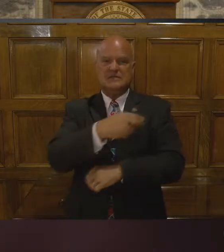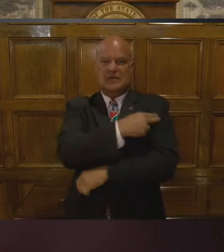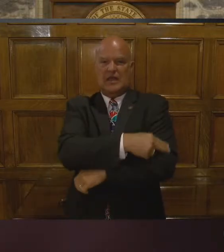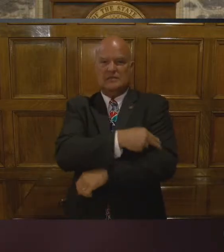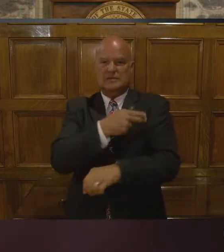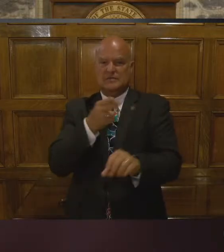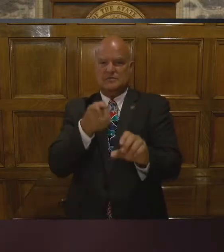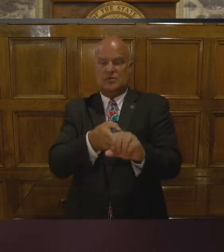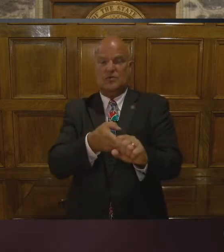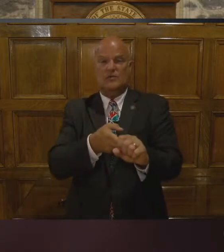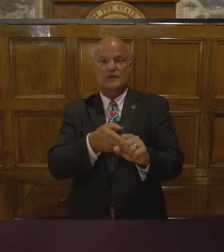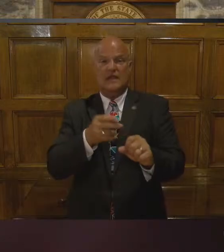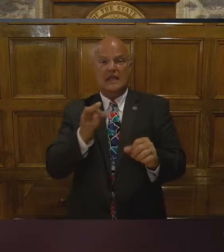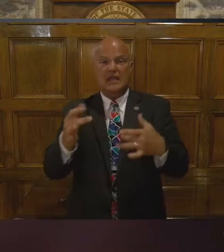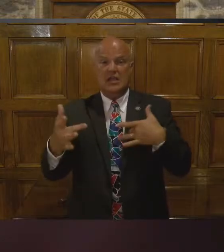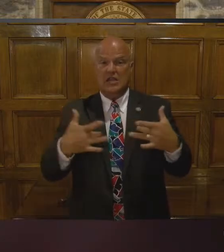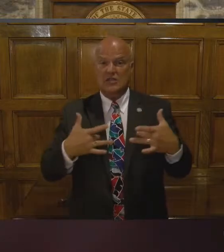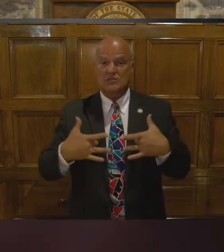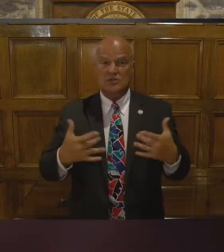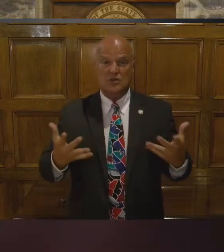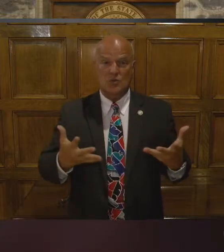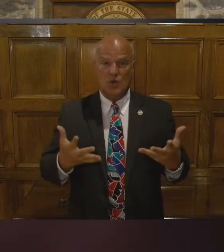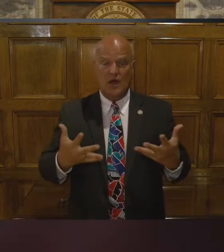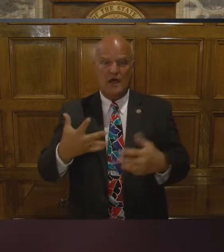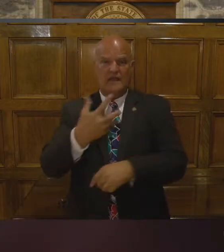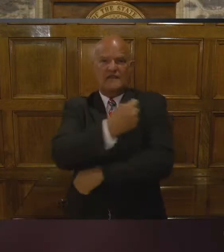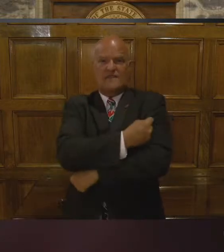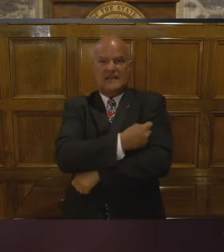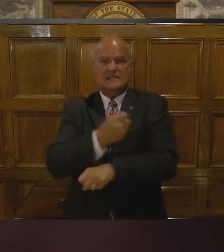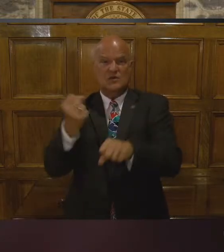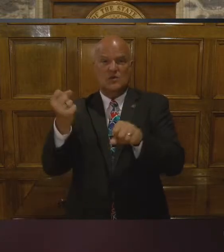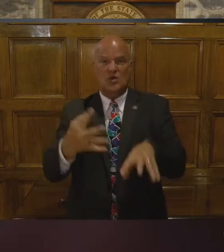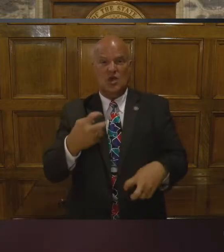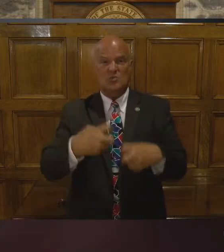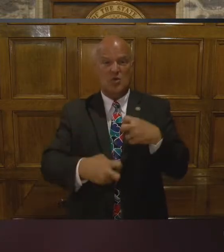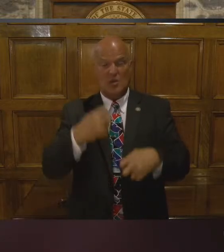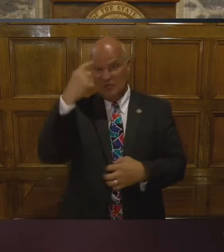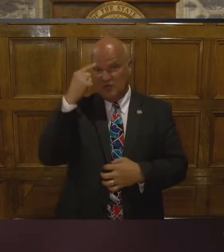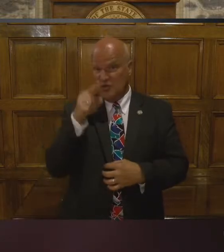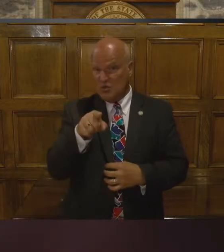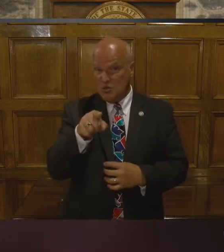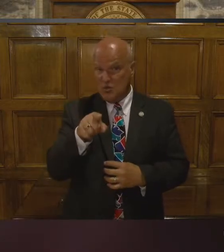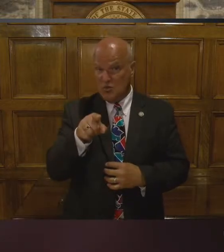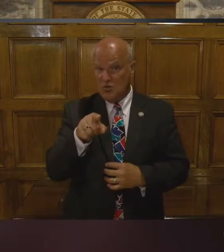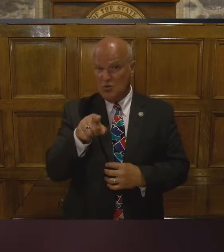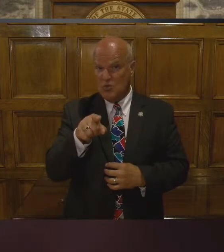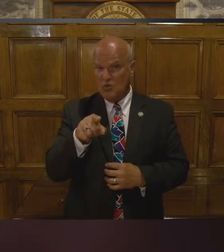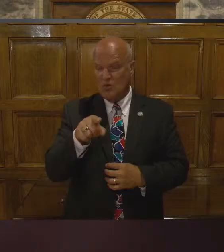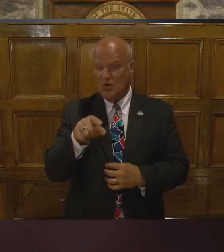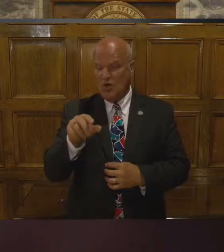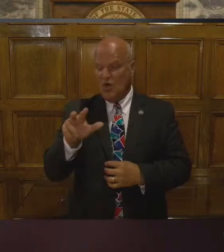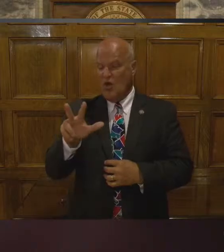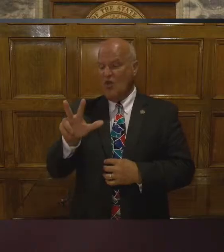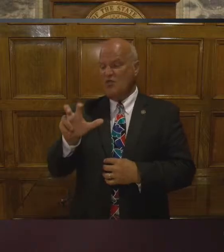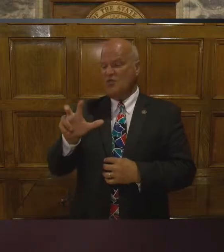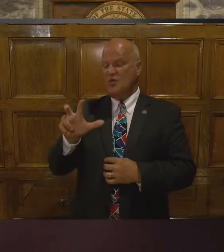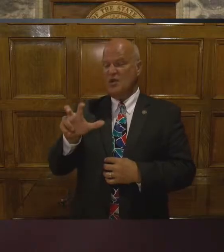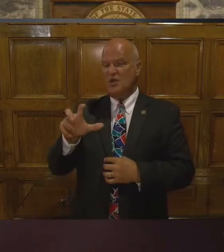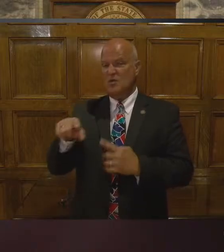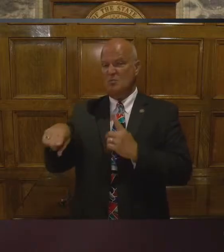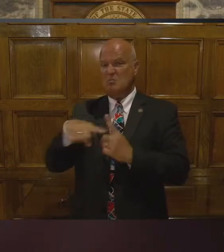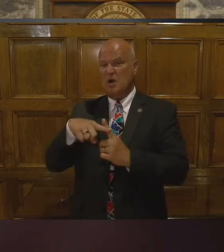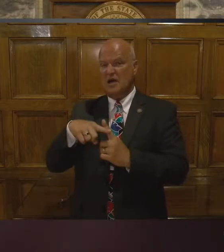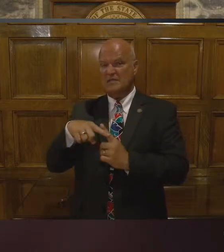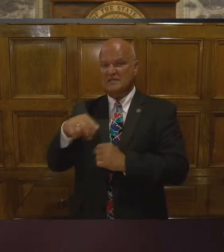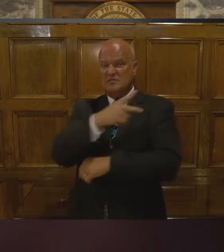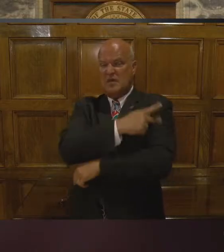If your concern is that the vaccine will cause problems for you, compare 300 COVID-19 positive